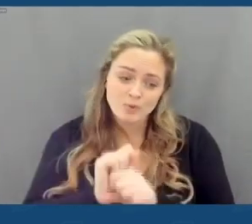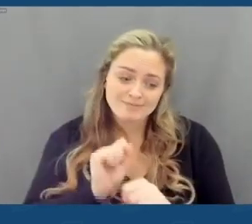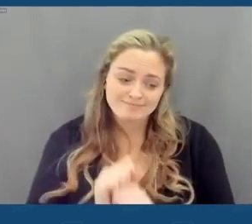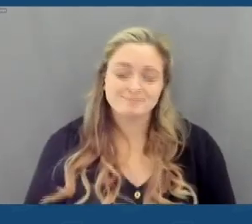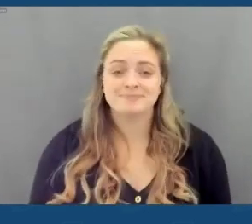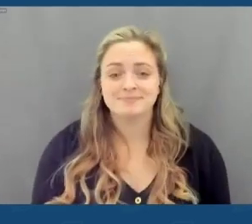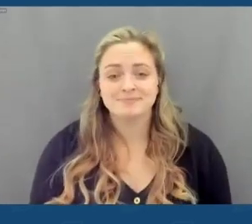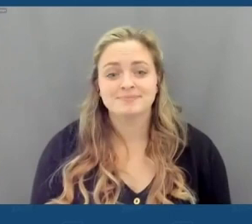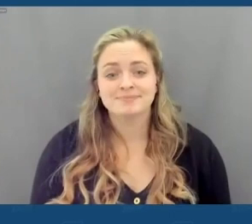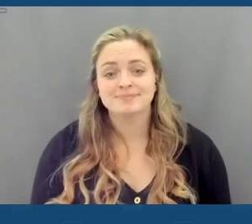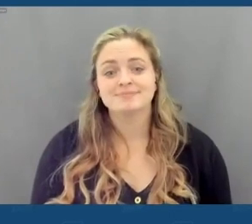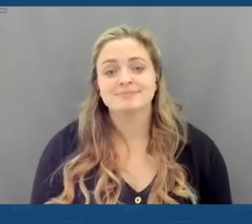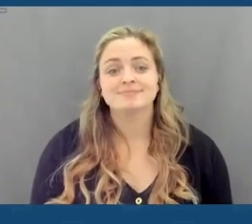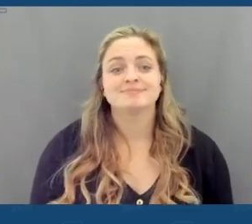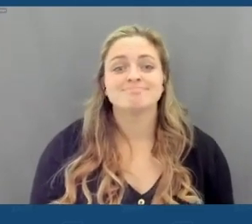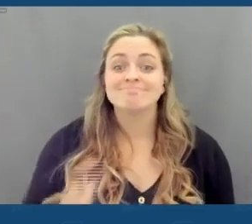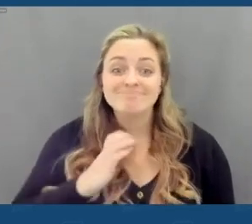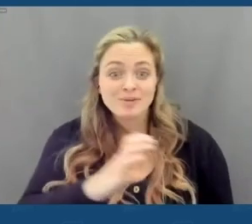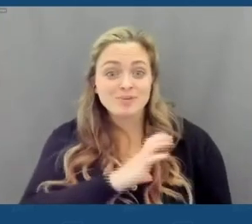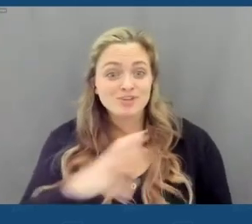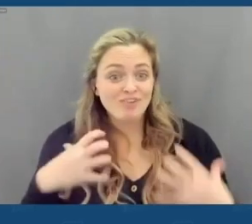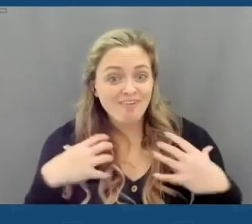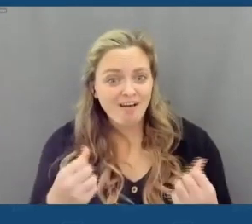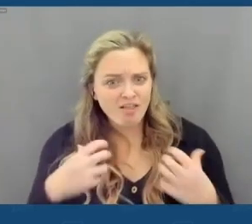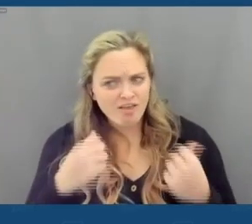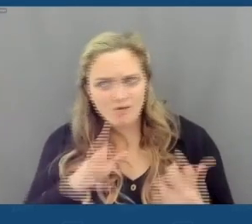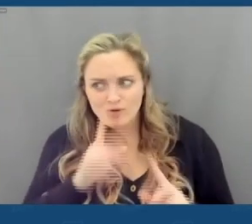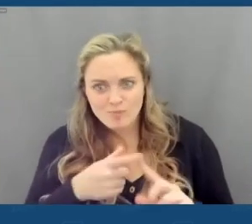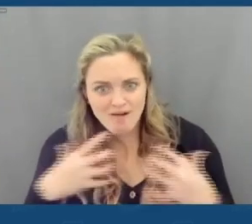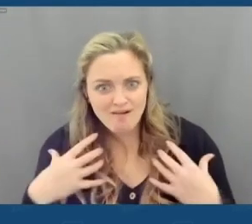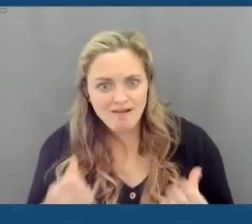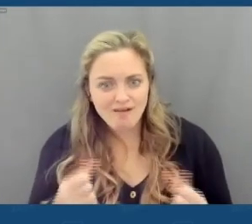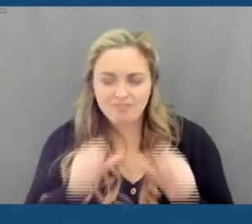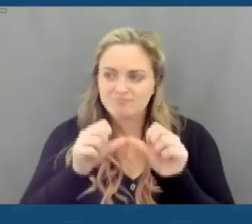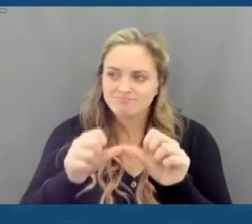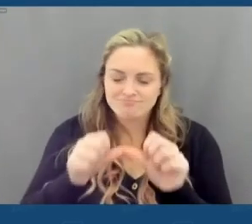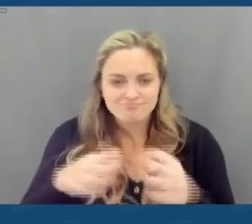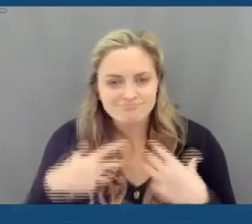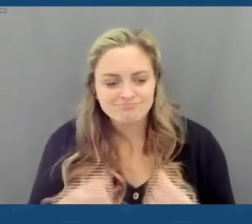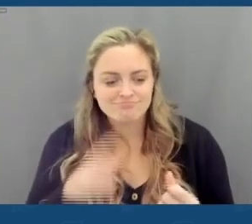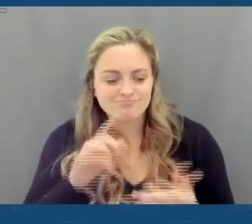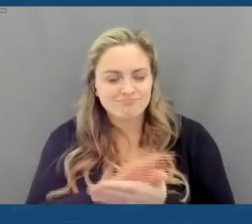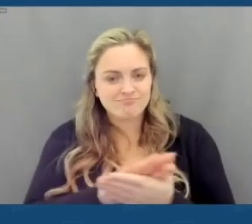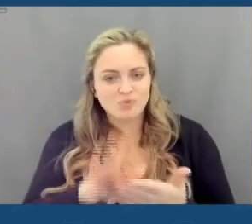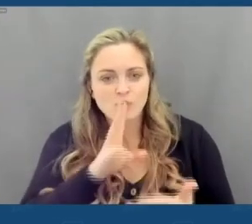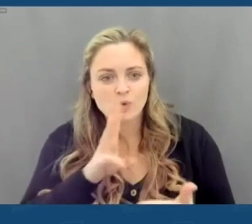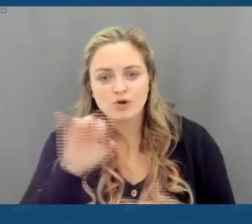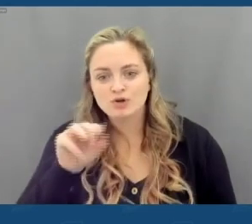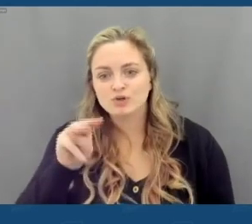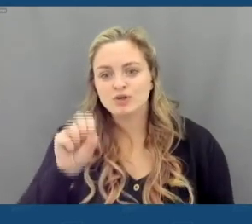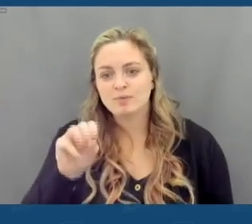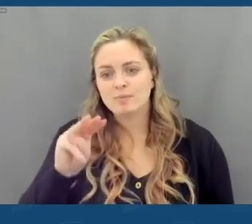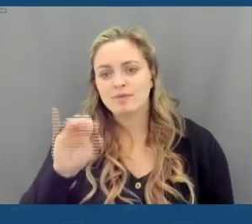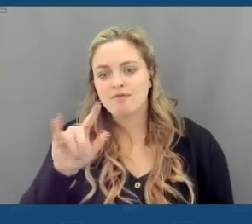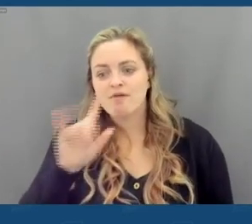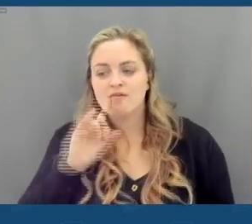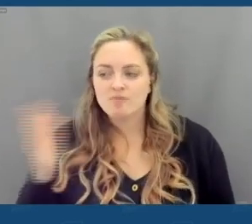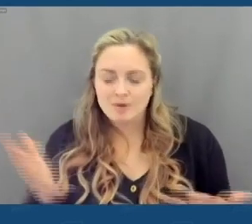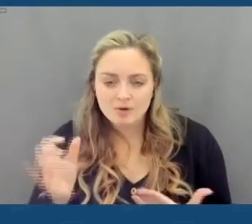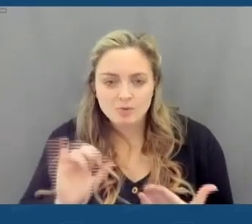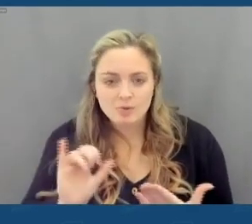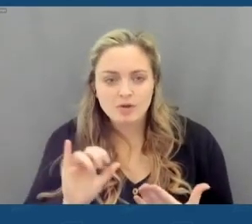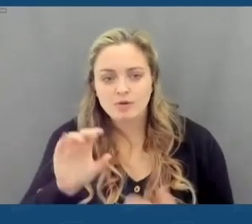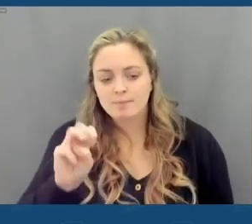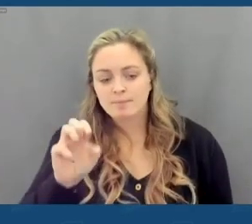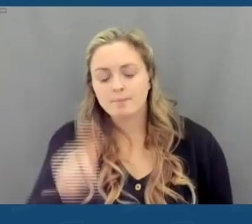Our Commissioner of Health has come. We're talking about health here, keeping people healthy with clean water. I want to thank James McDonald for being here as well. Mark Schroeder, our